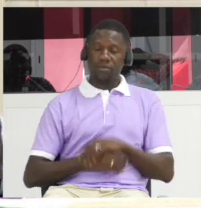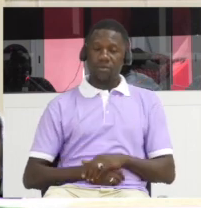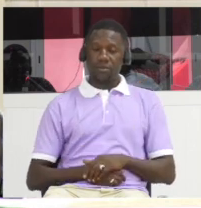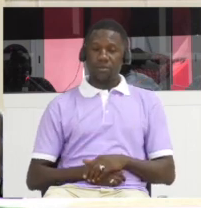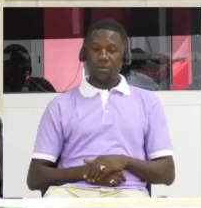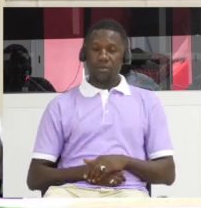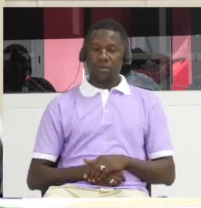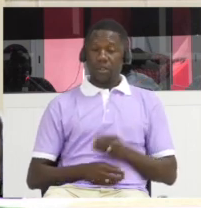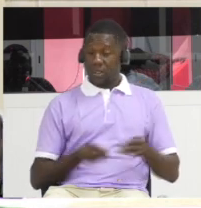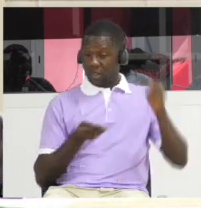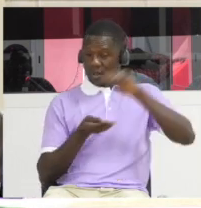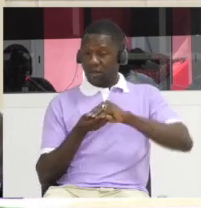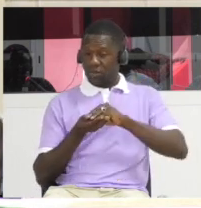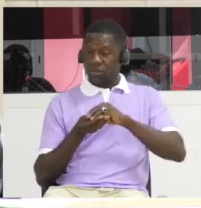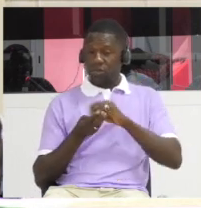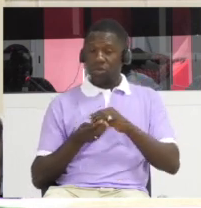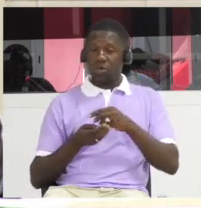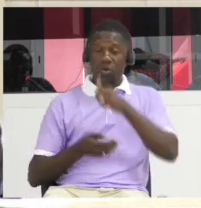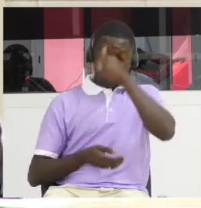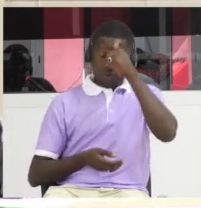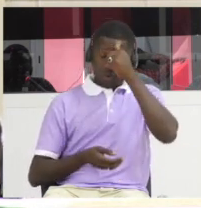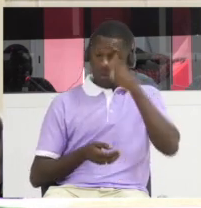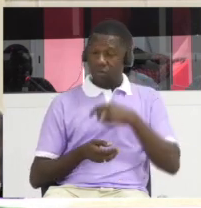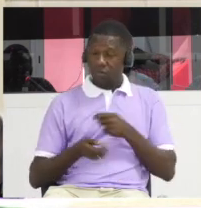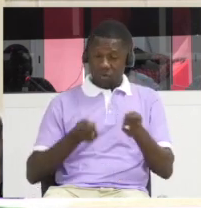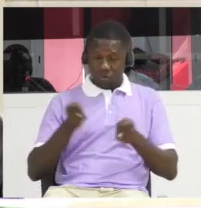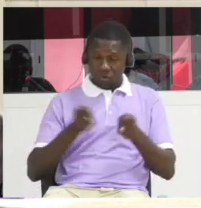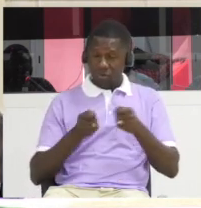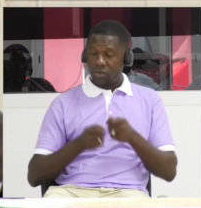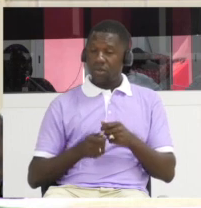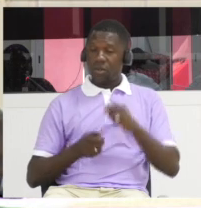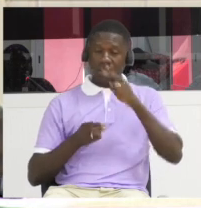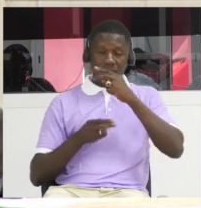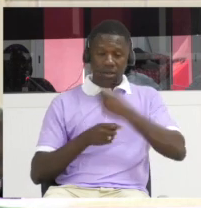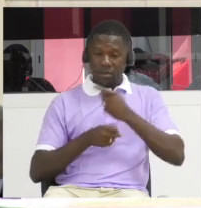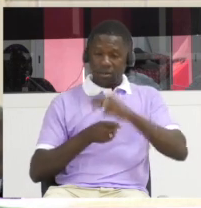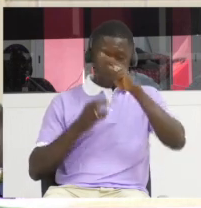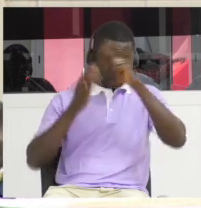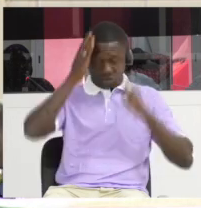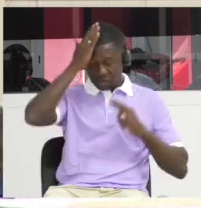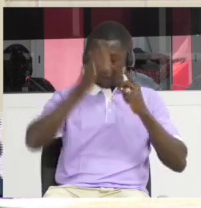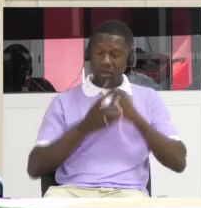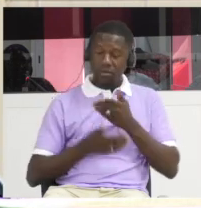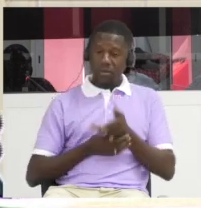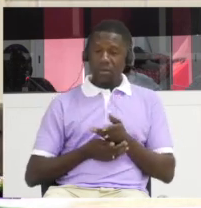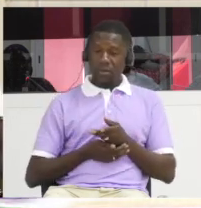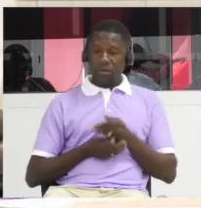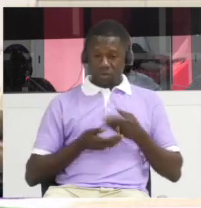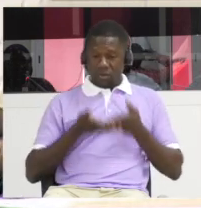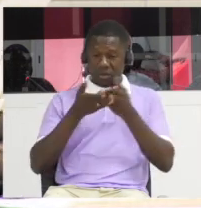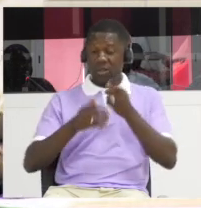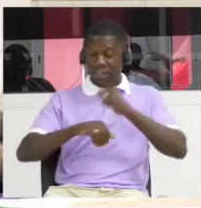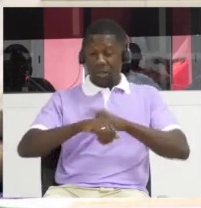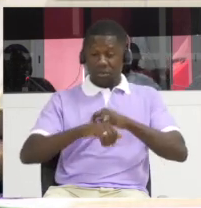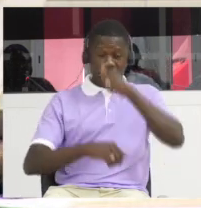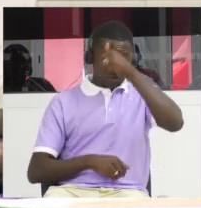1985. In addition to your functions of control and administration of the Gambia National Army, you will be required during your term of